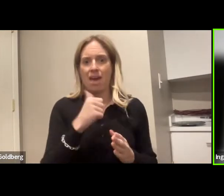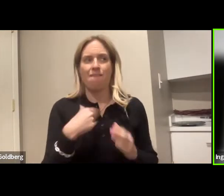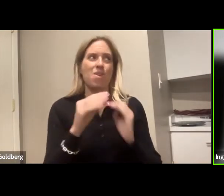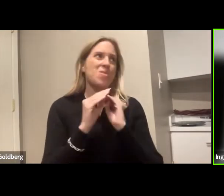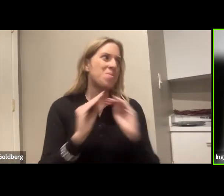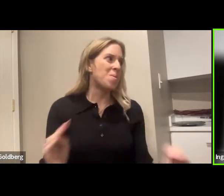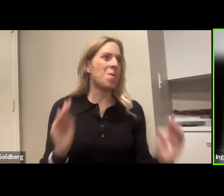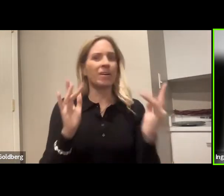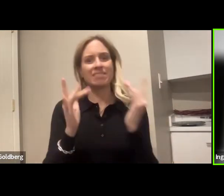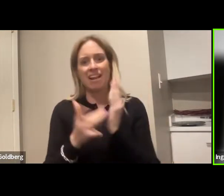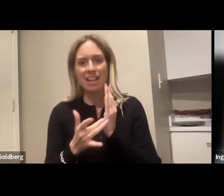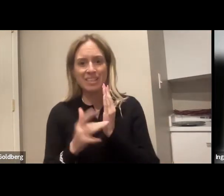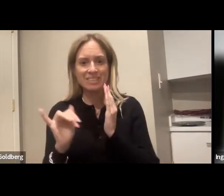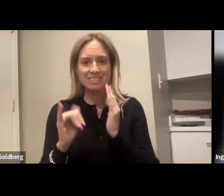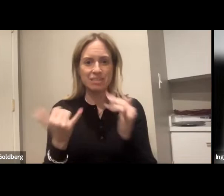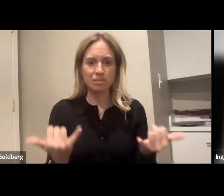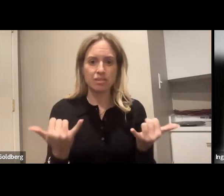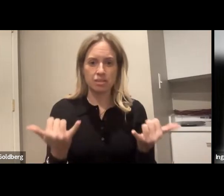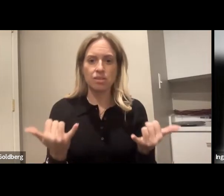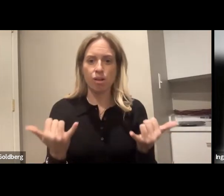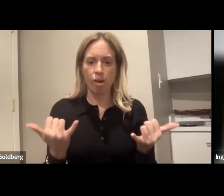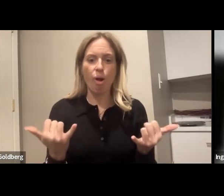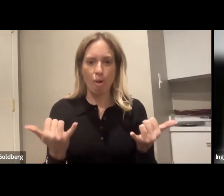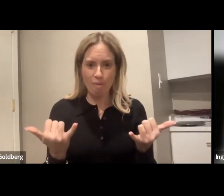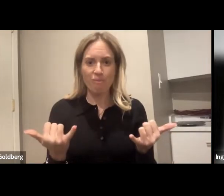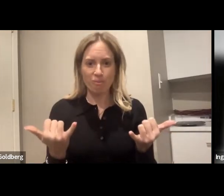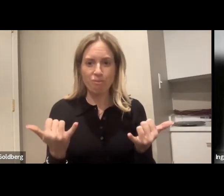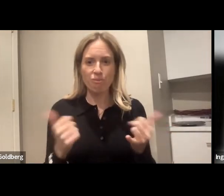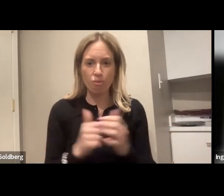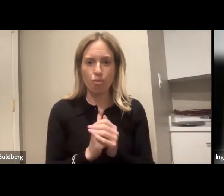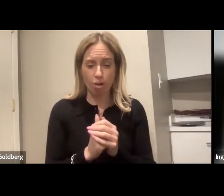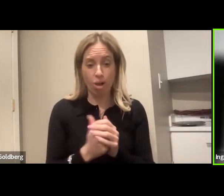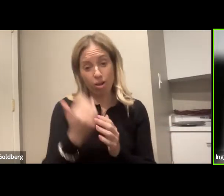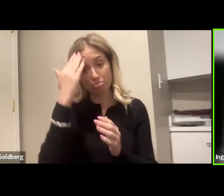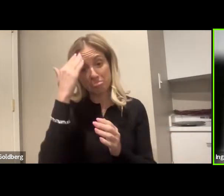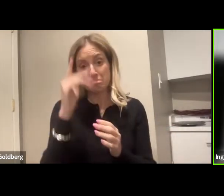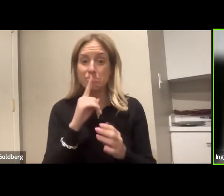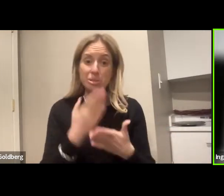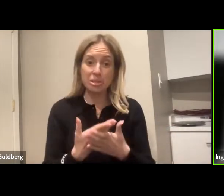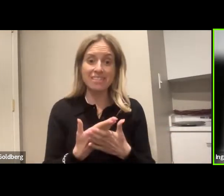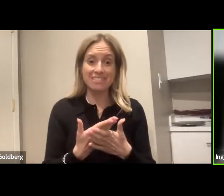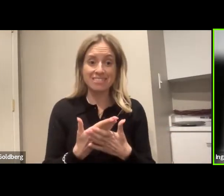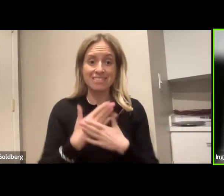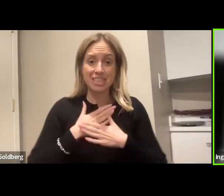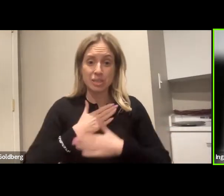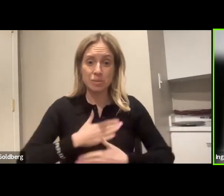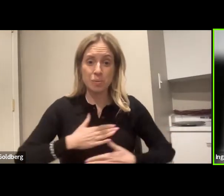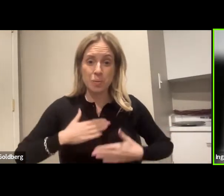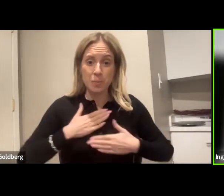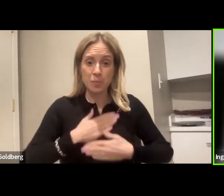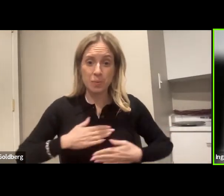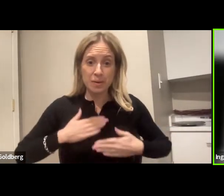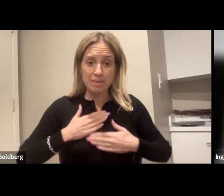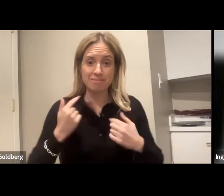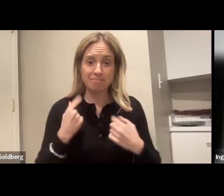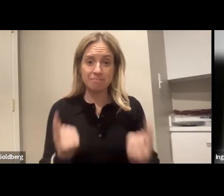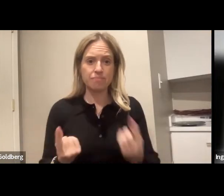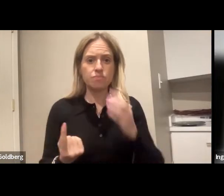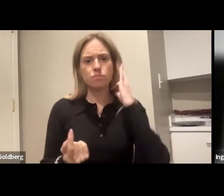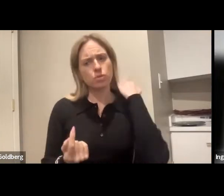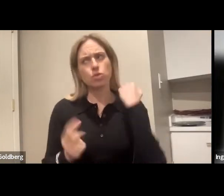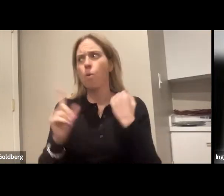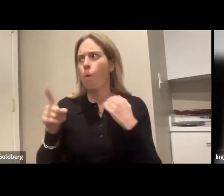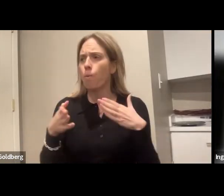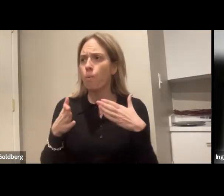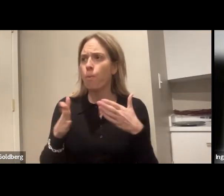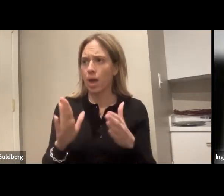today. And it's been pretty good. I've enjoyed it. Okay. So the only way they can